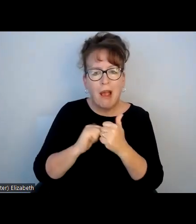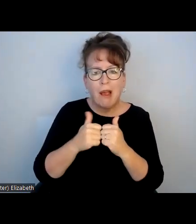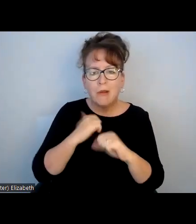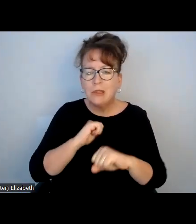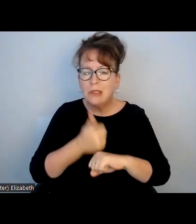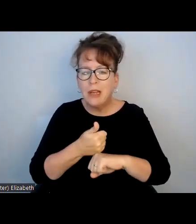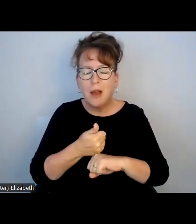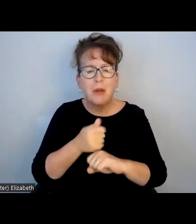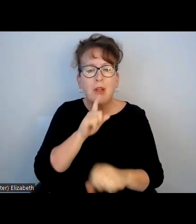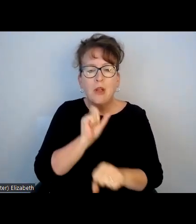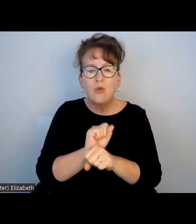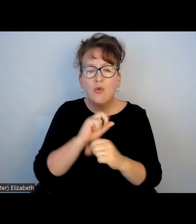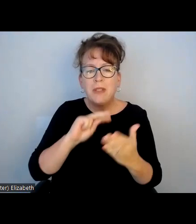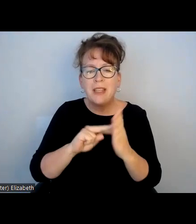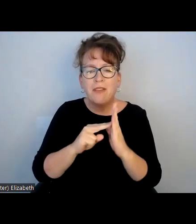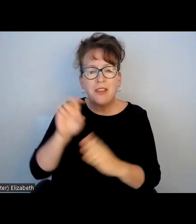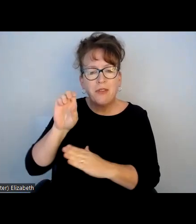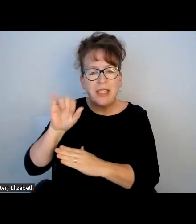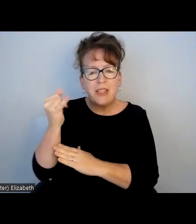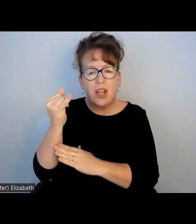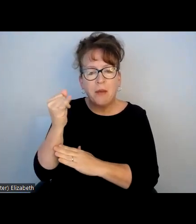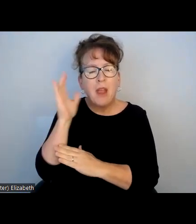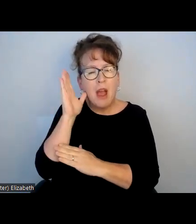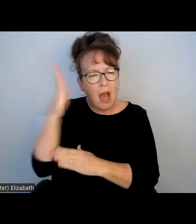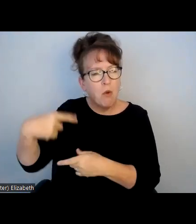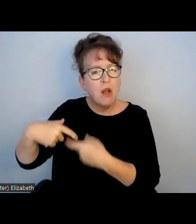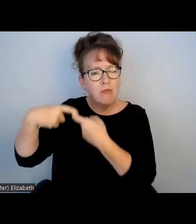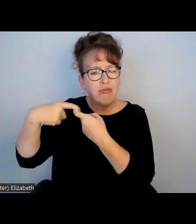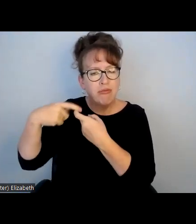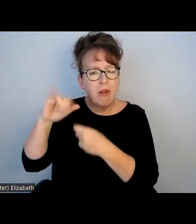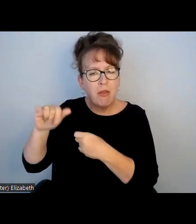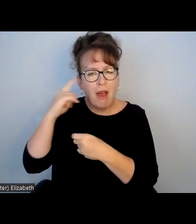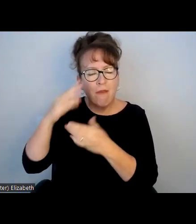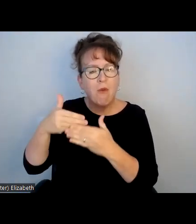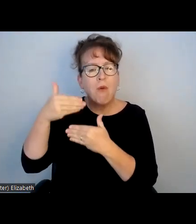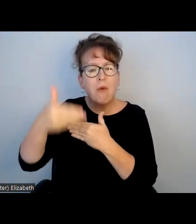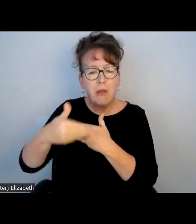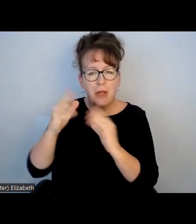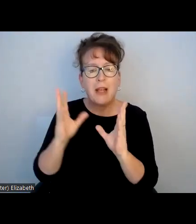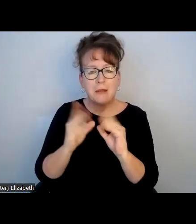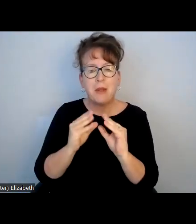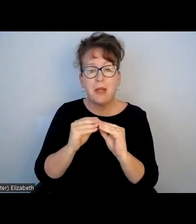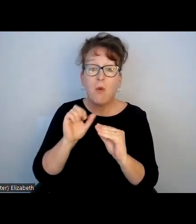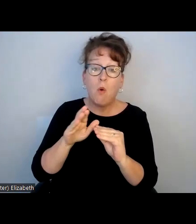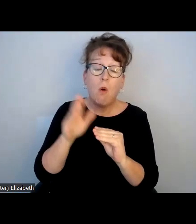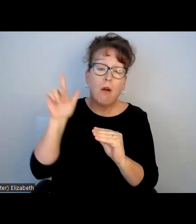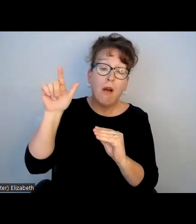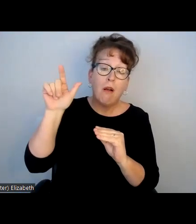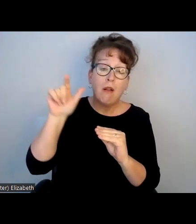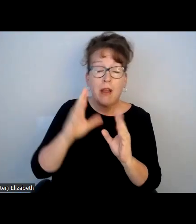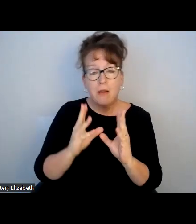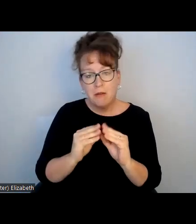will table that either for the next meeting or just some meeting in the future, because we